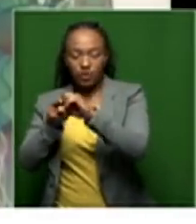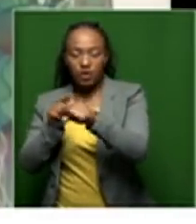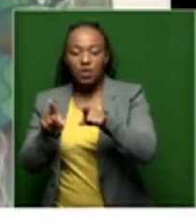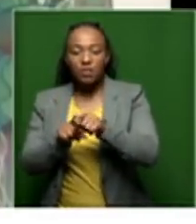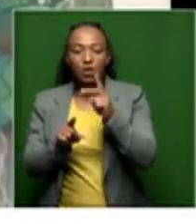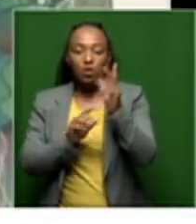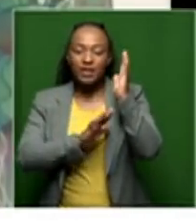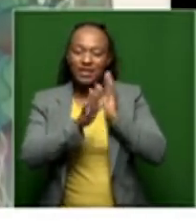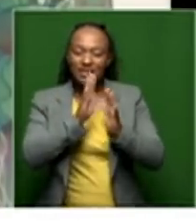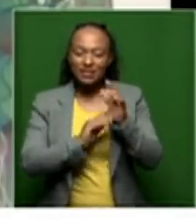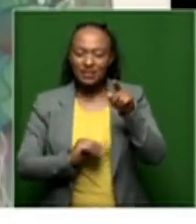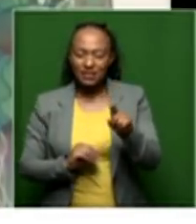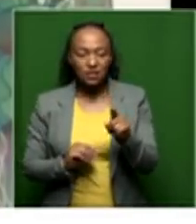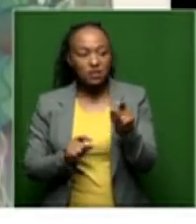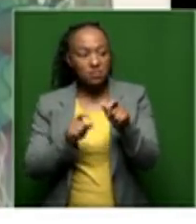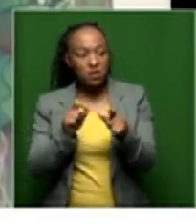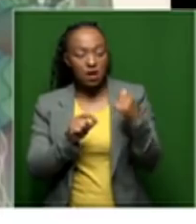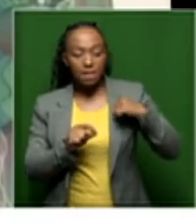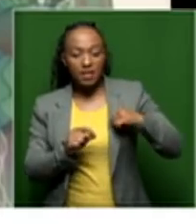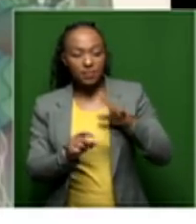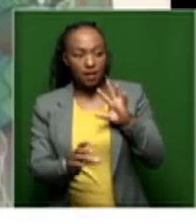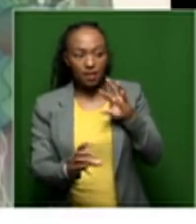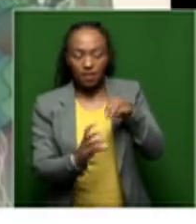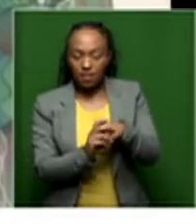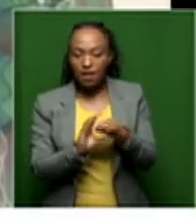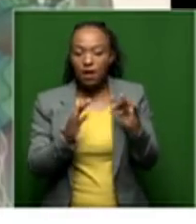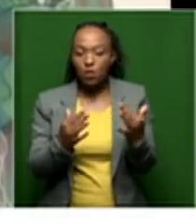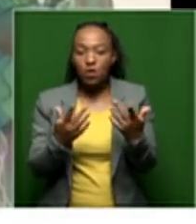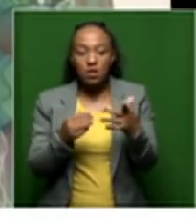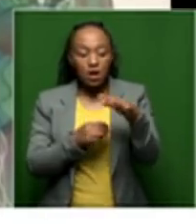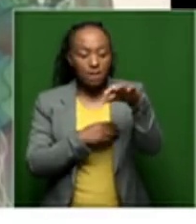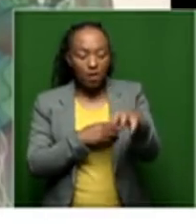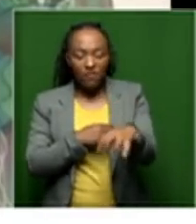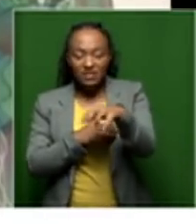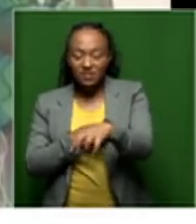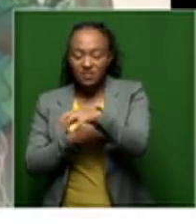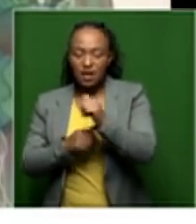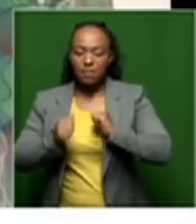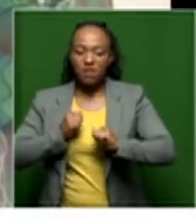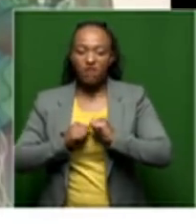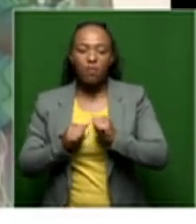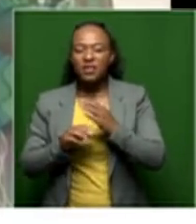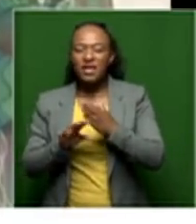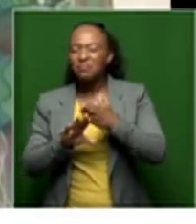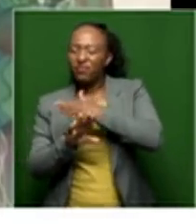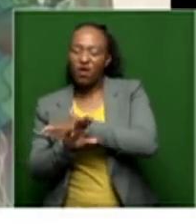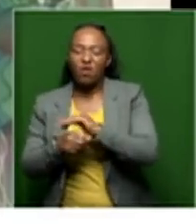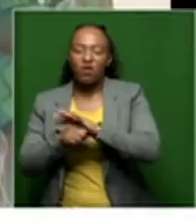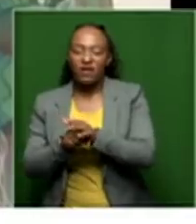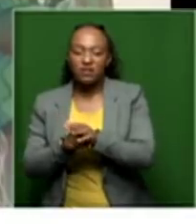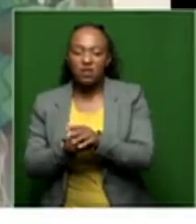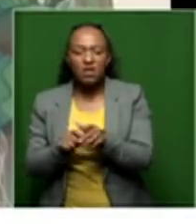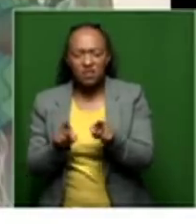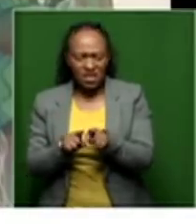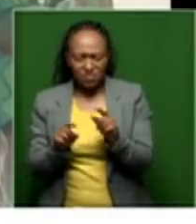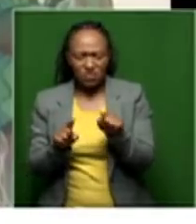historical analysis of how those municipalities and those provinces have performed outside COVID, you are not surprised